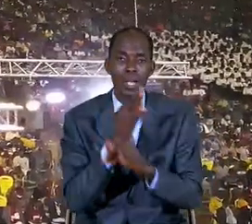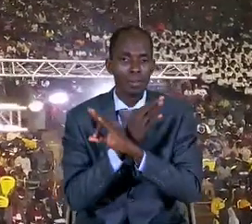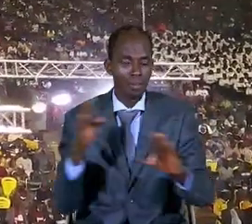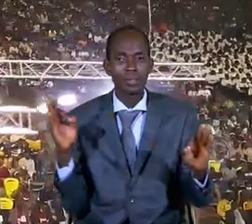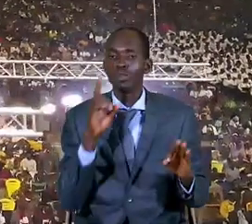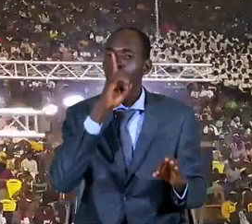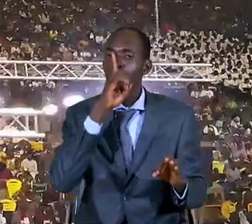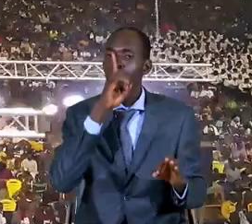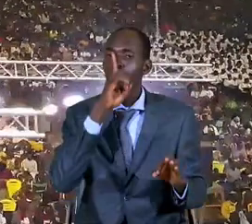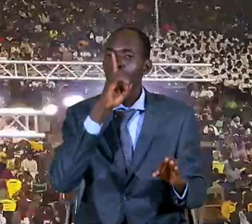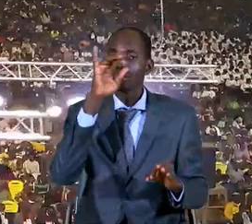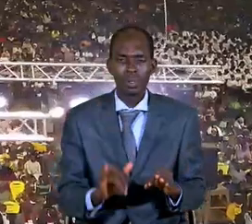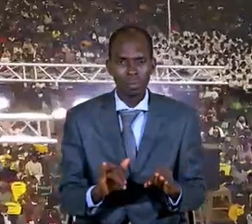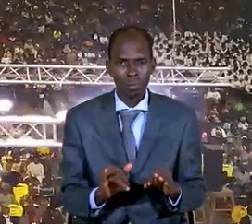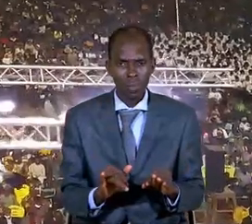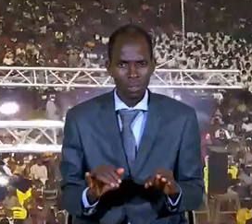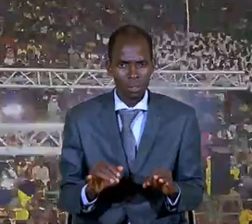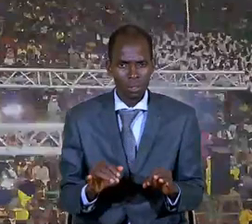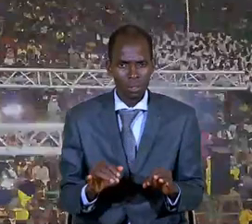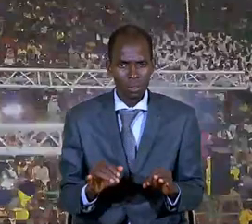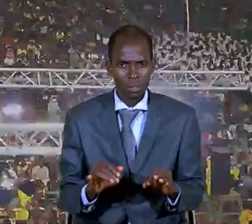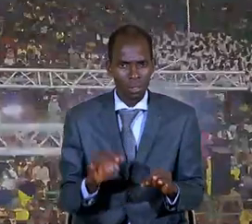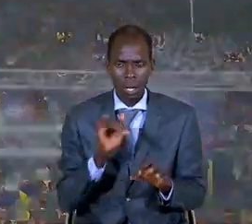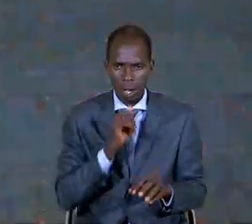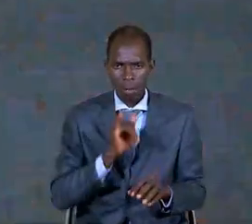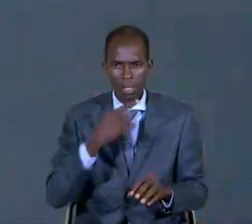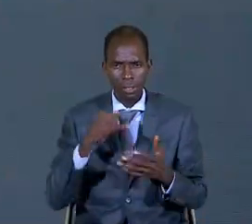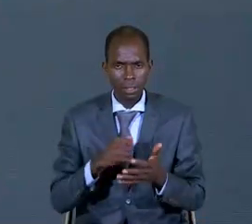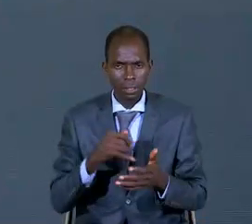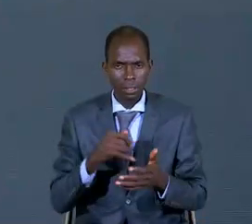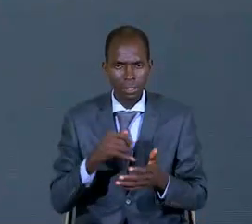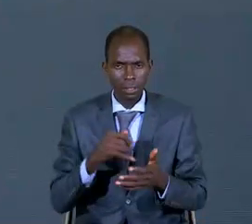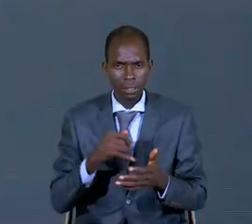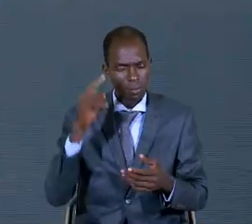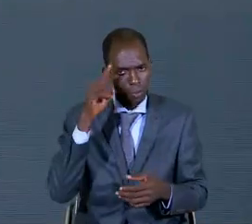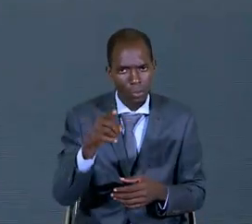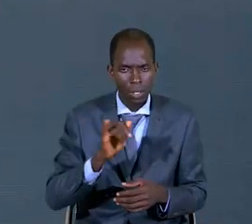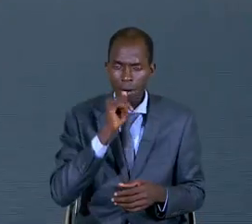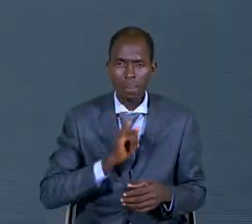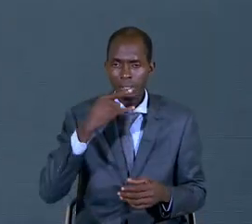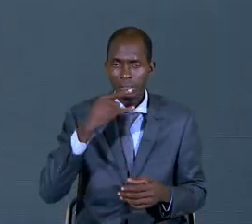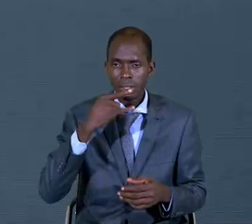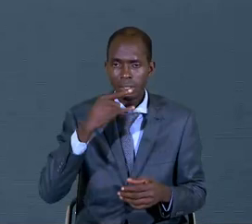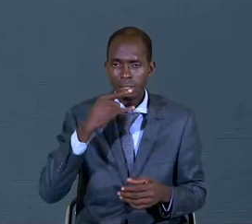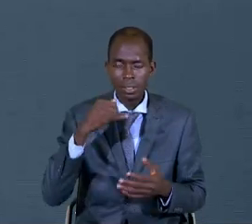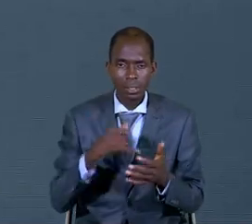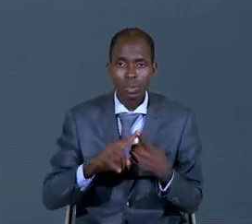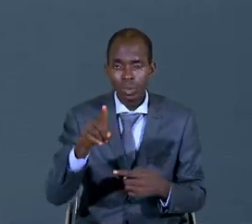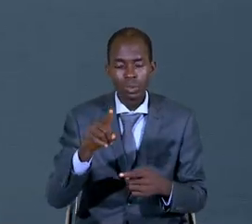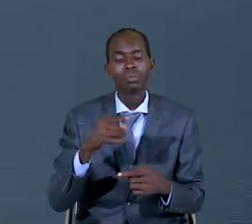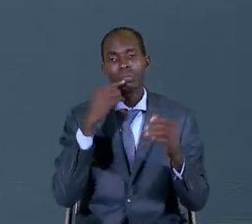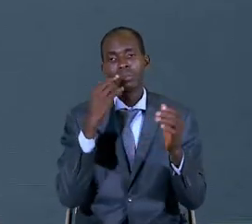indeed. Am I talking to somebody there tonight? What are the people I'm talking to? Praise the